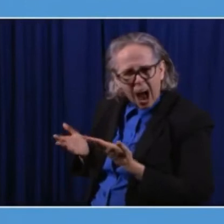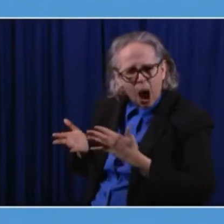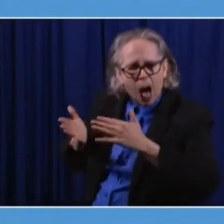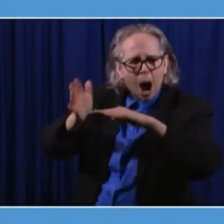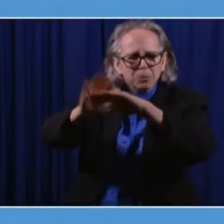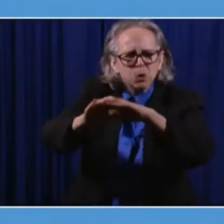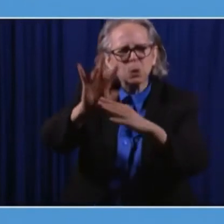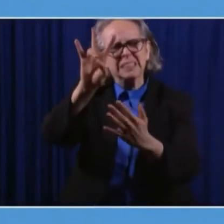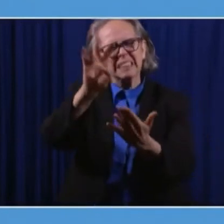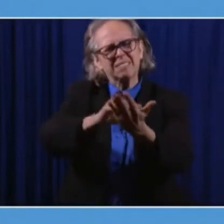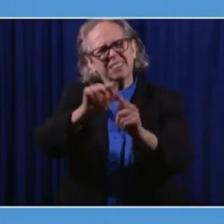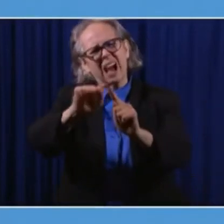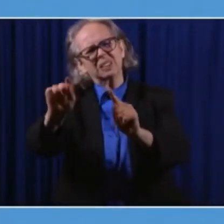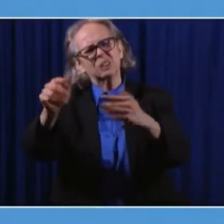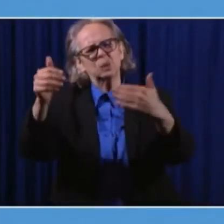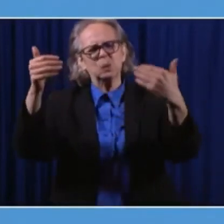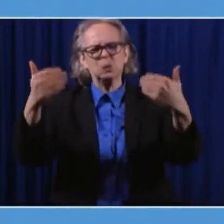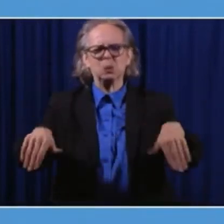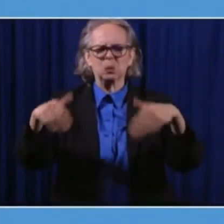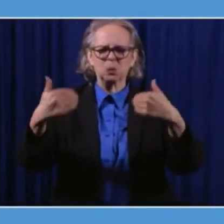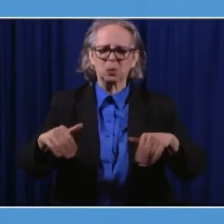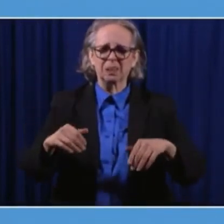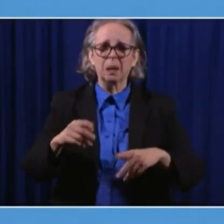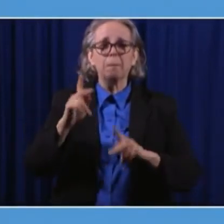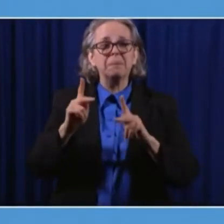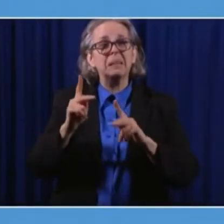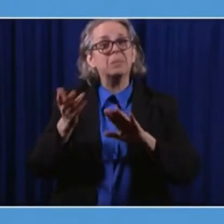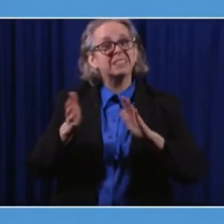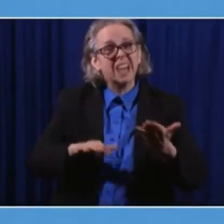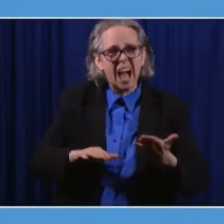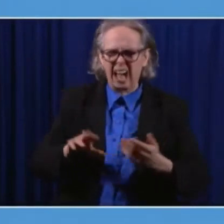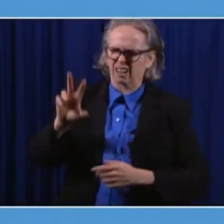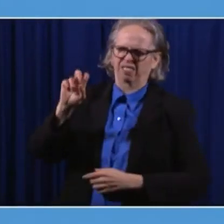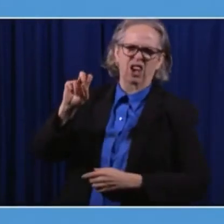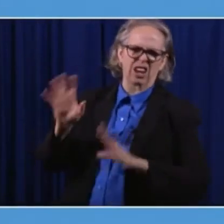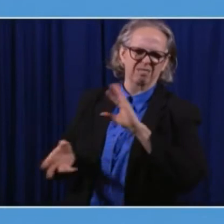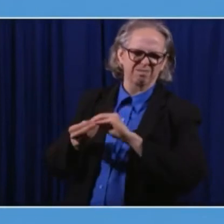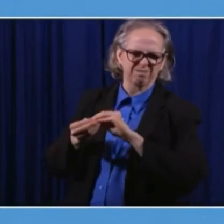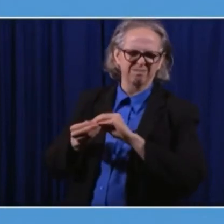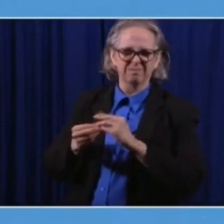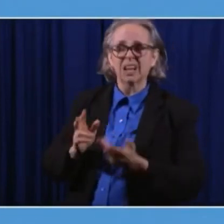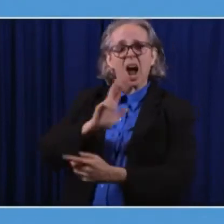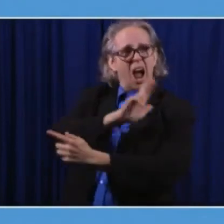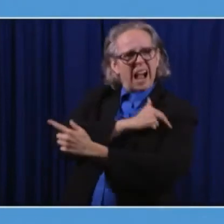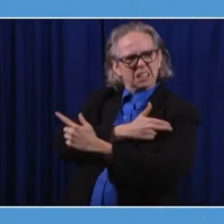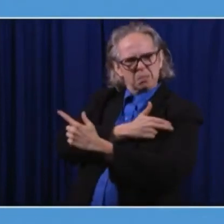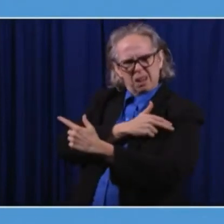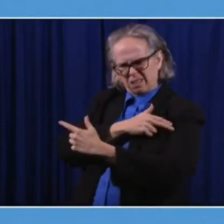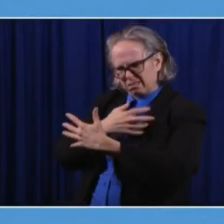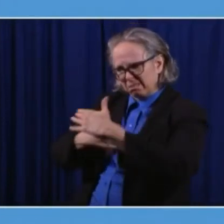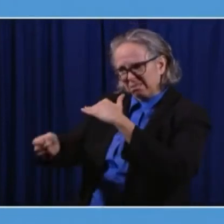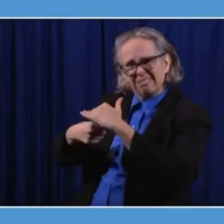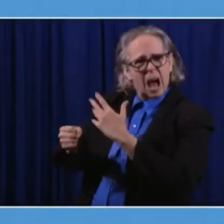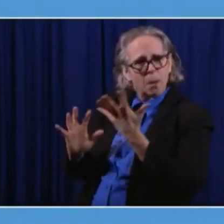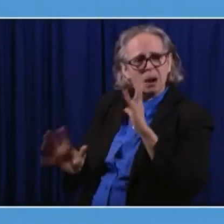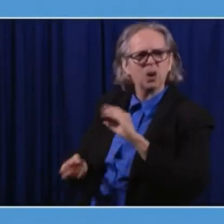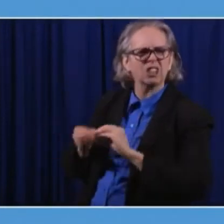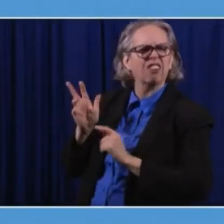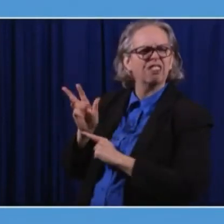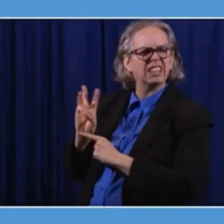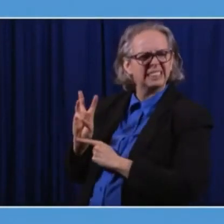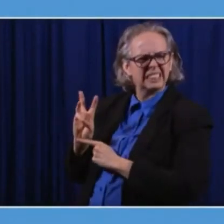30. Hospitalizations, way up, 368. We'll talk about hospitalizations in a moment, those people in the